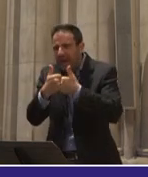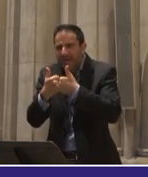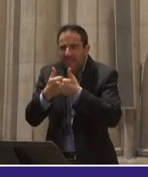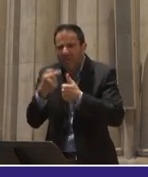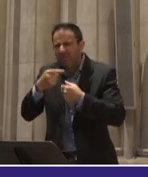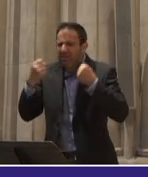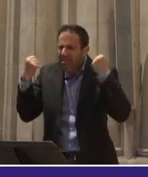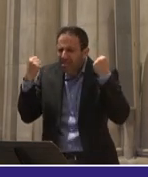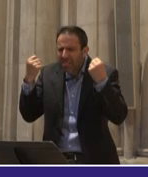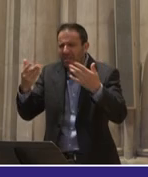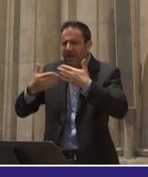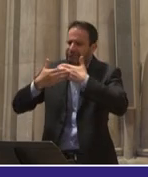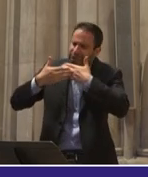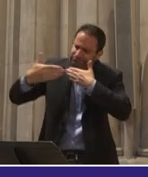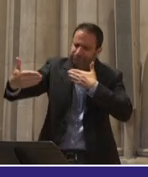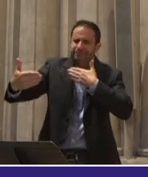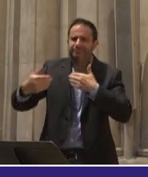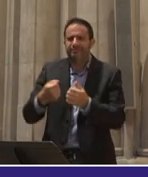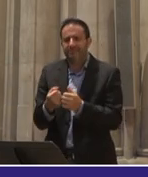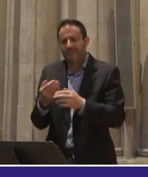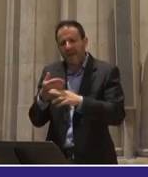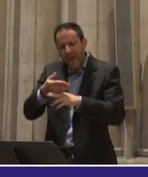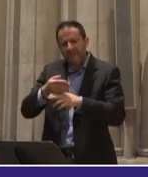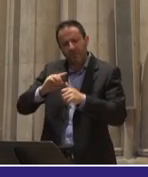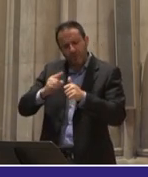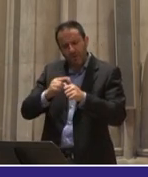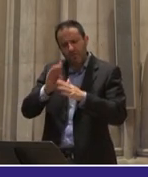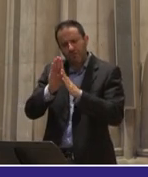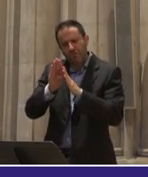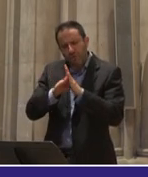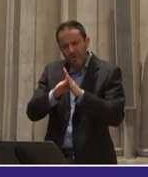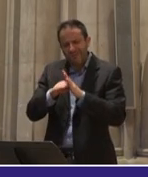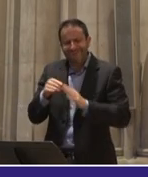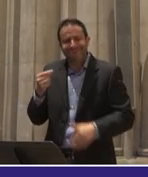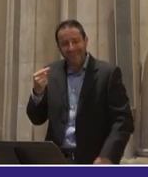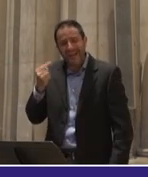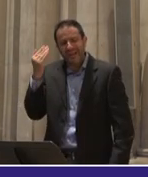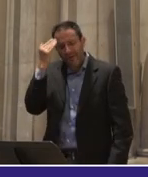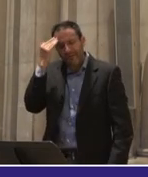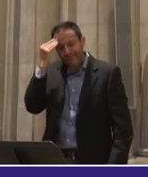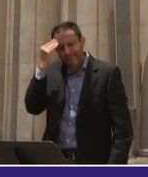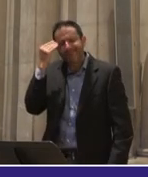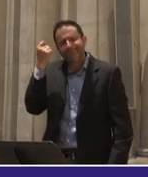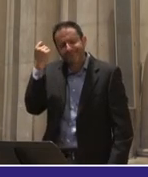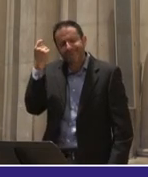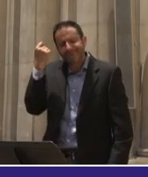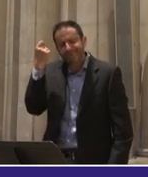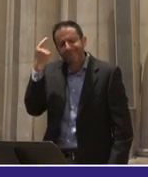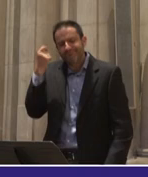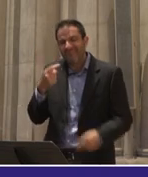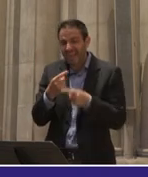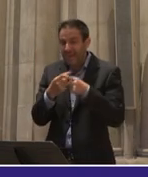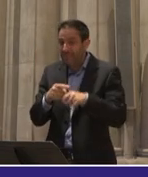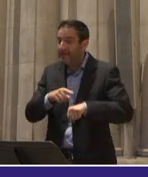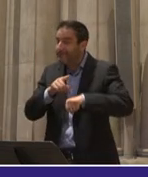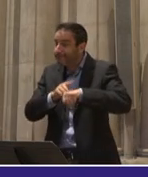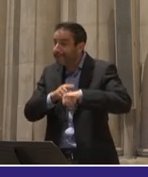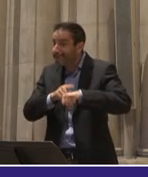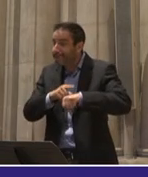you at the end of the first quarter, and he knew that. But he also knew that the clock was